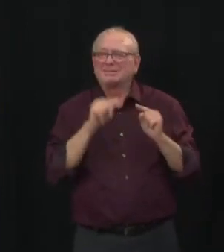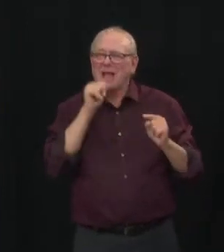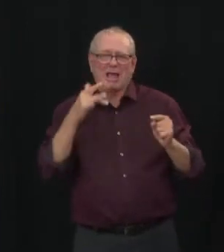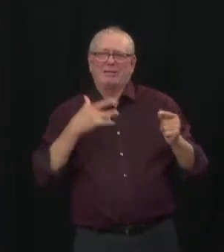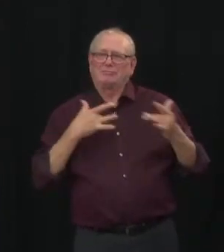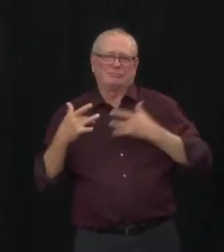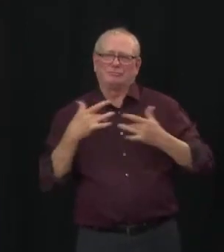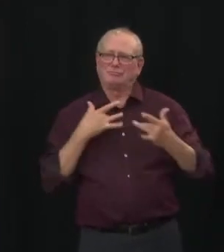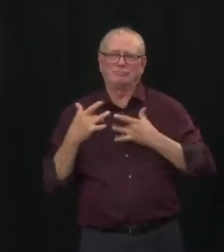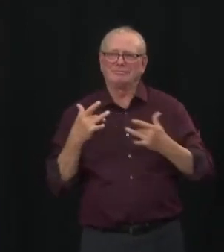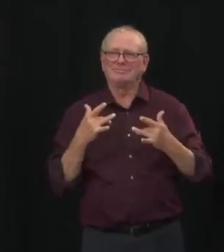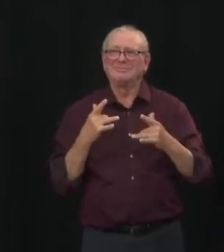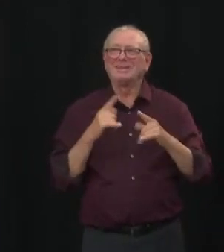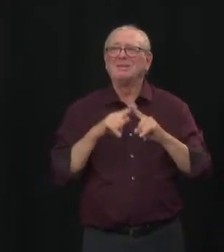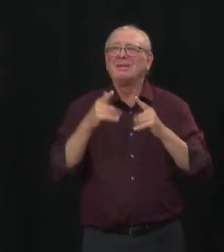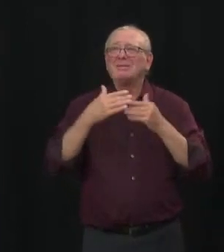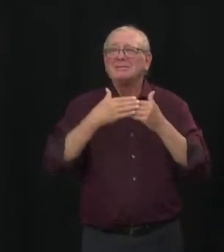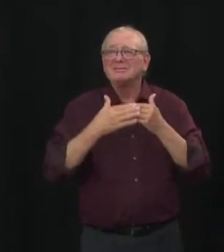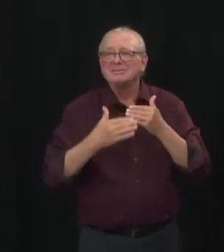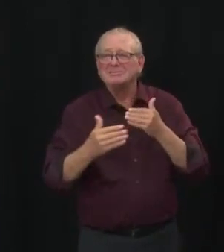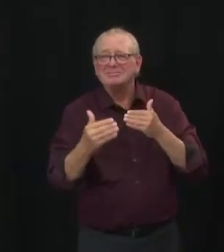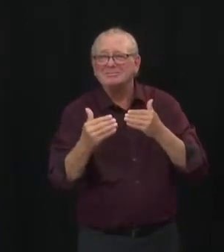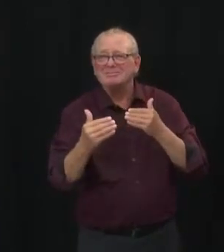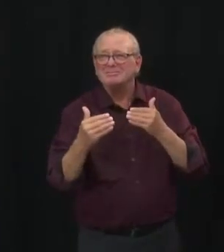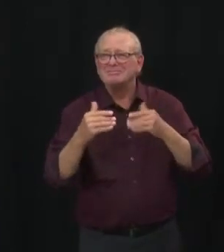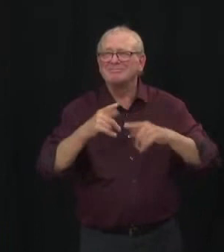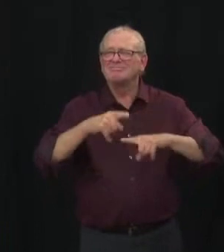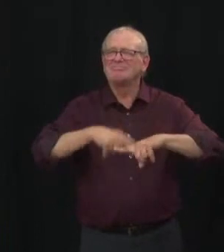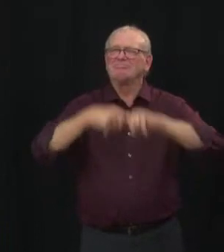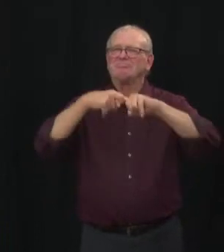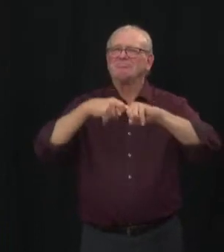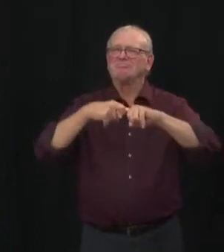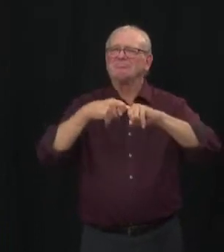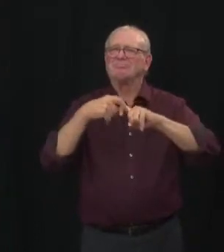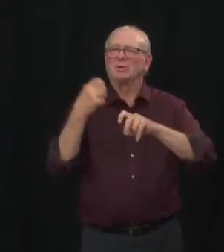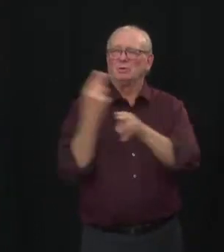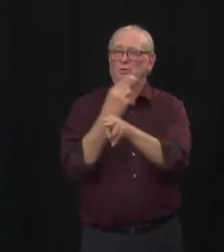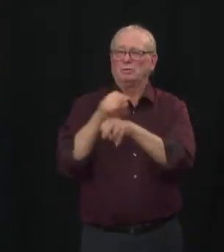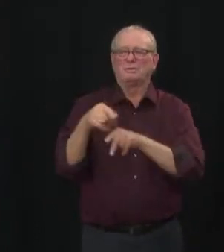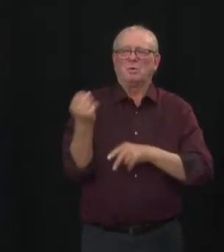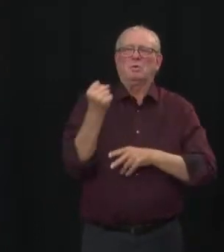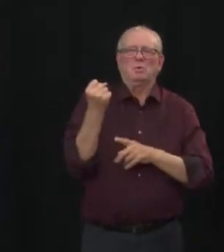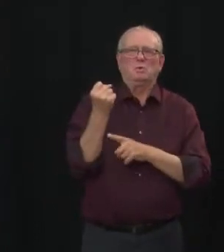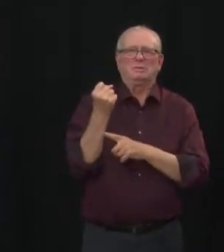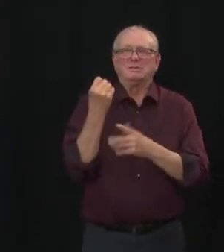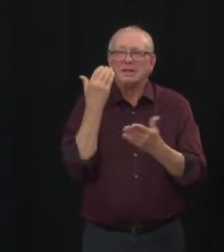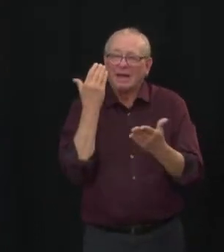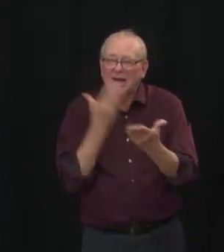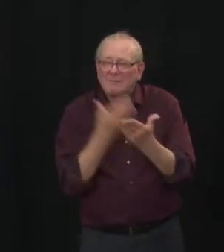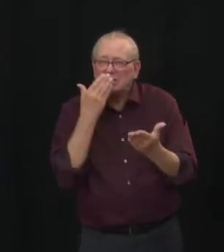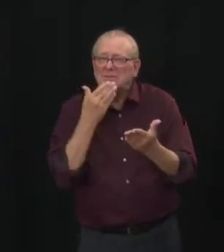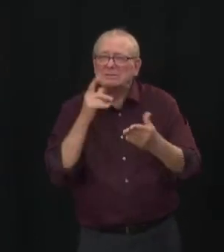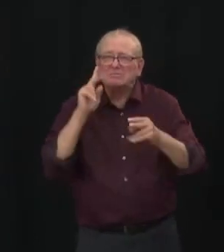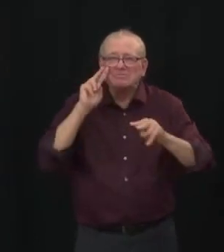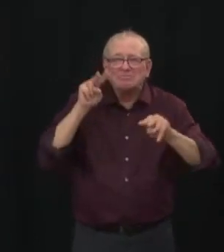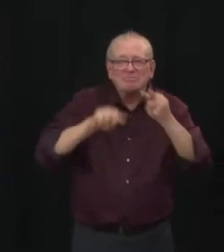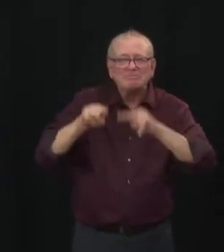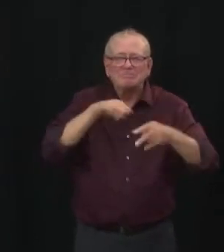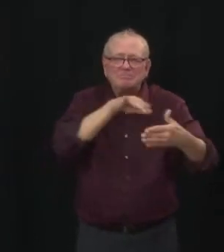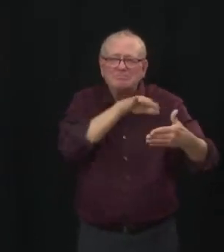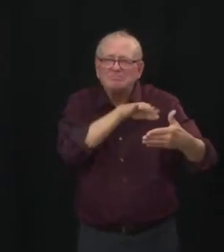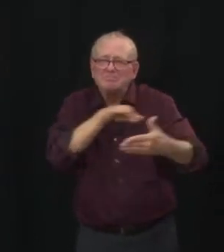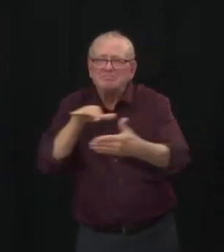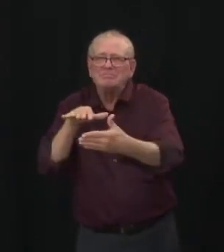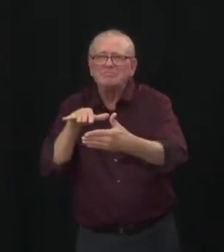individuals. Going forward, while we continue to monitor the emerging evidence on sotrovimab, we will be using both